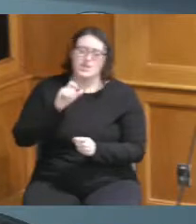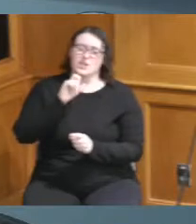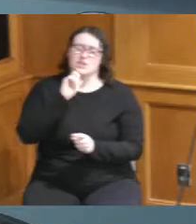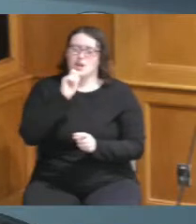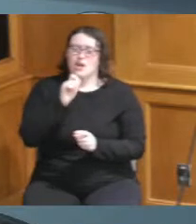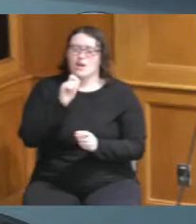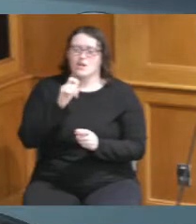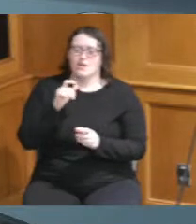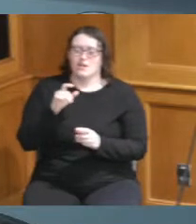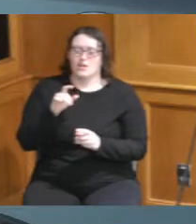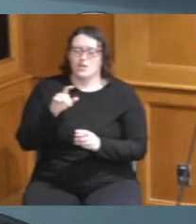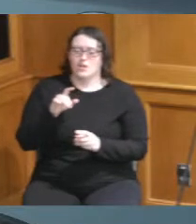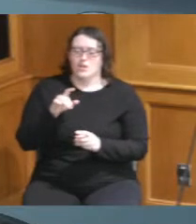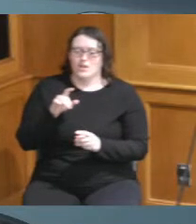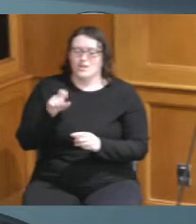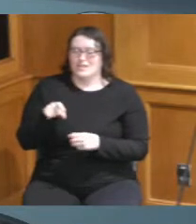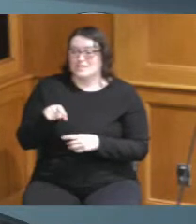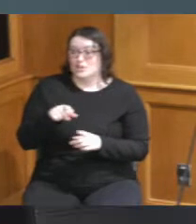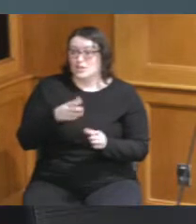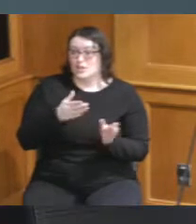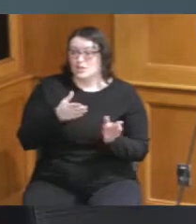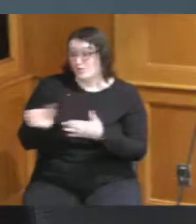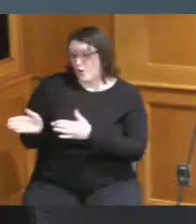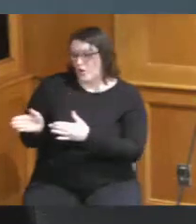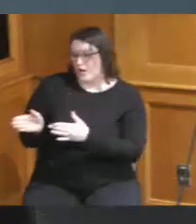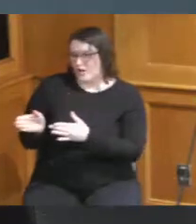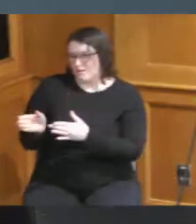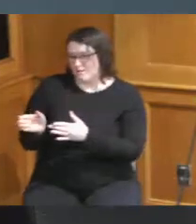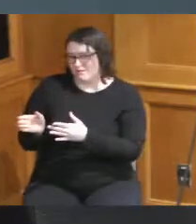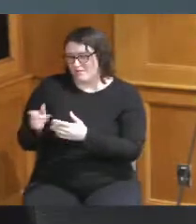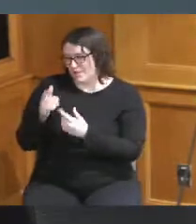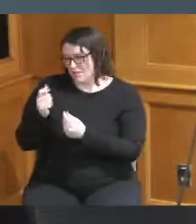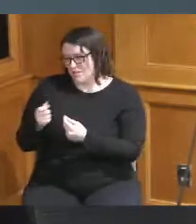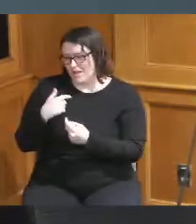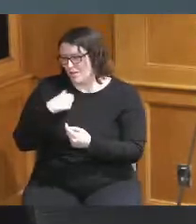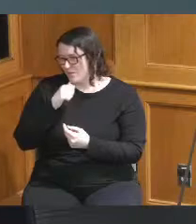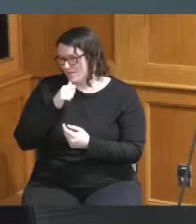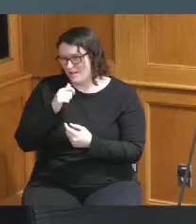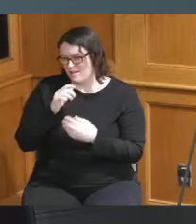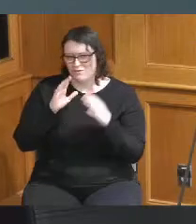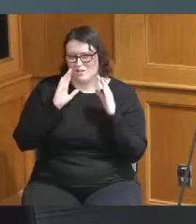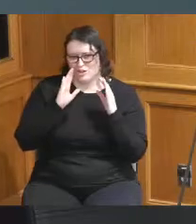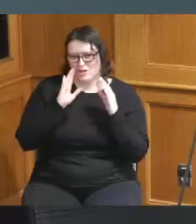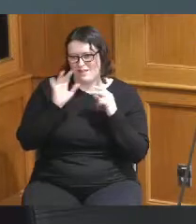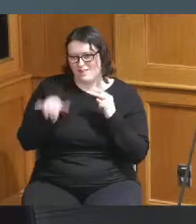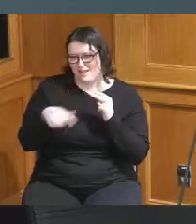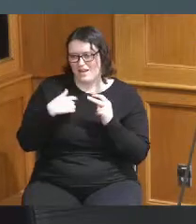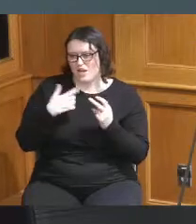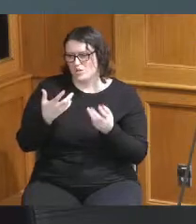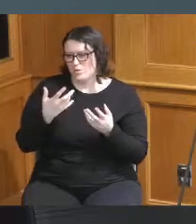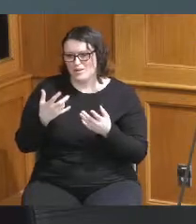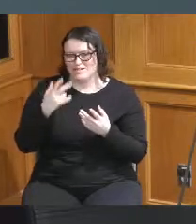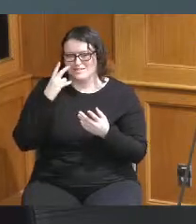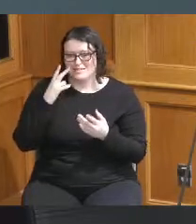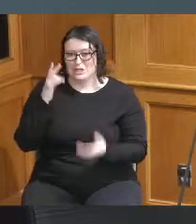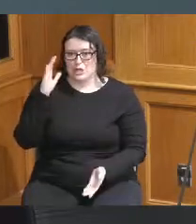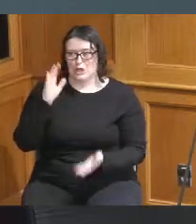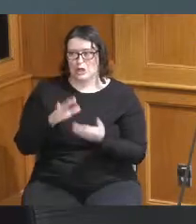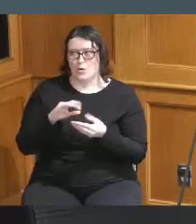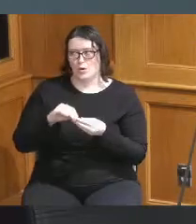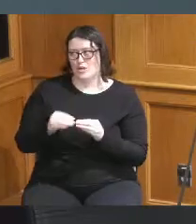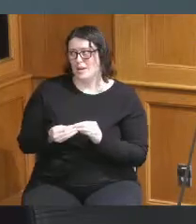the difference to somewhere else. I wasn't really looking at that. I was just wanted to see a lower number